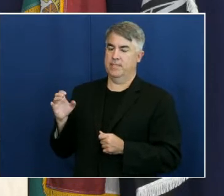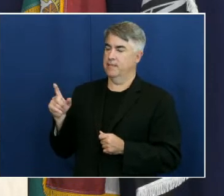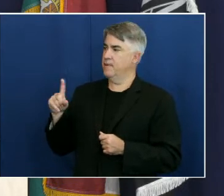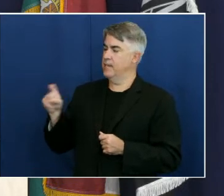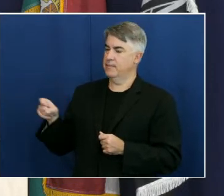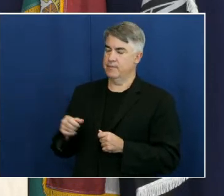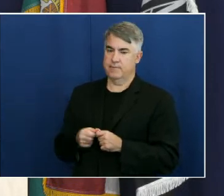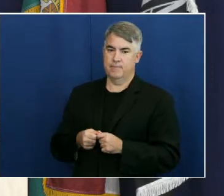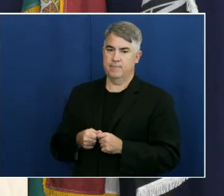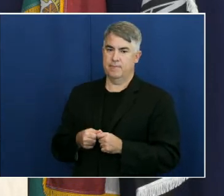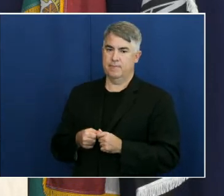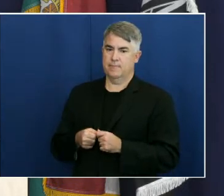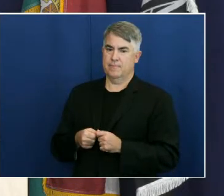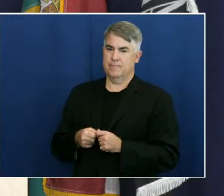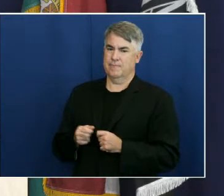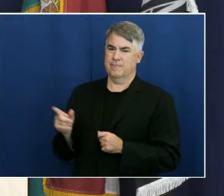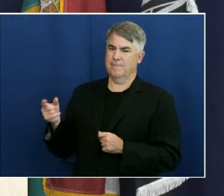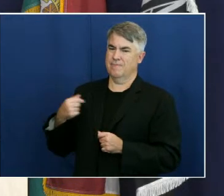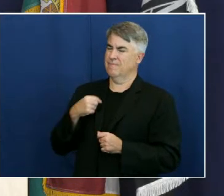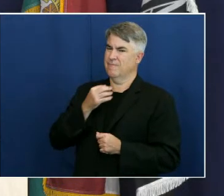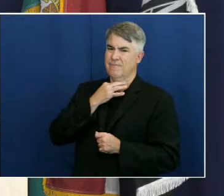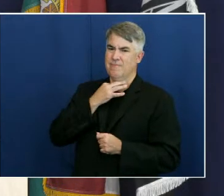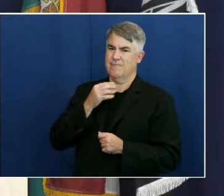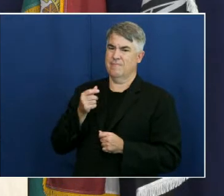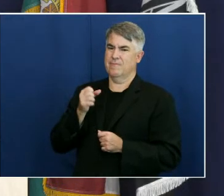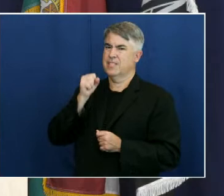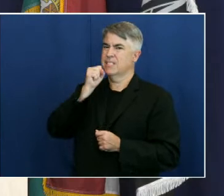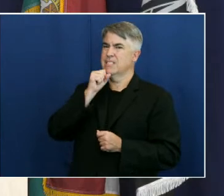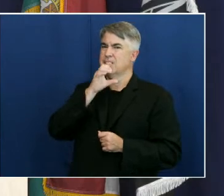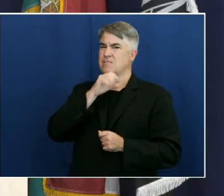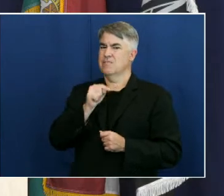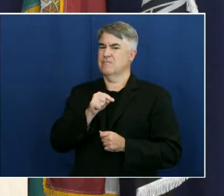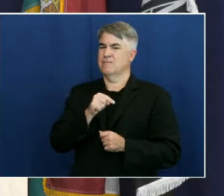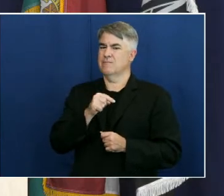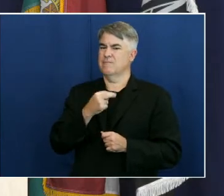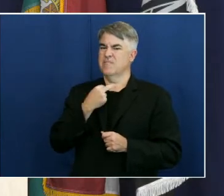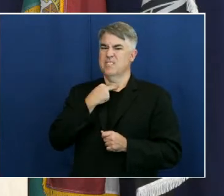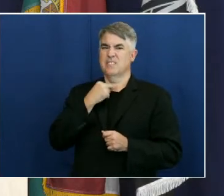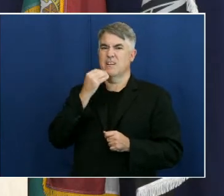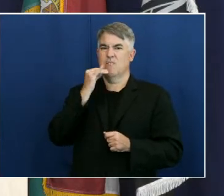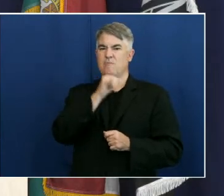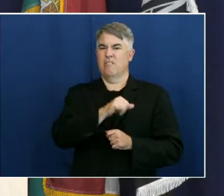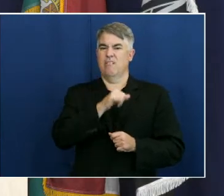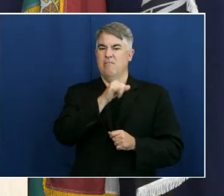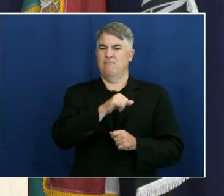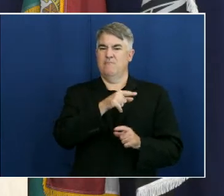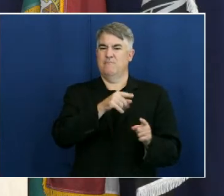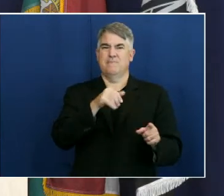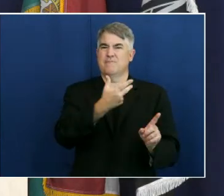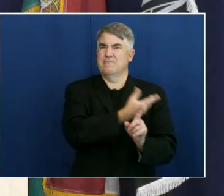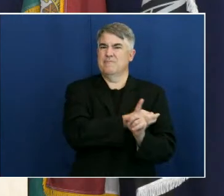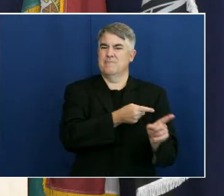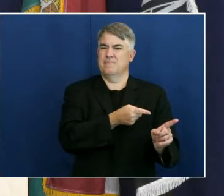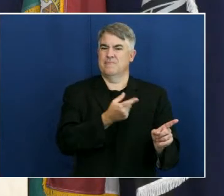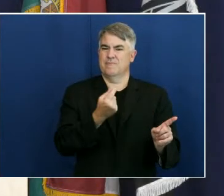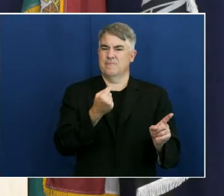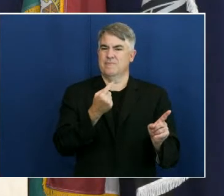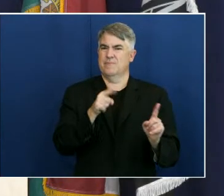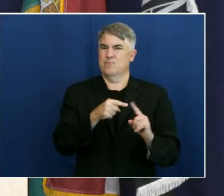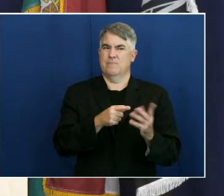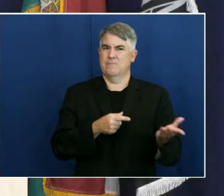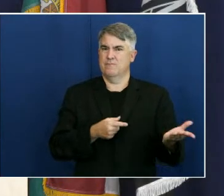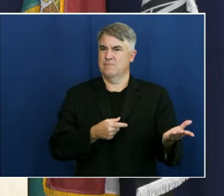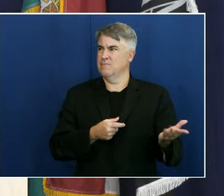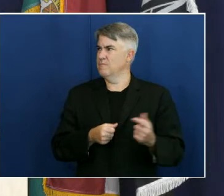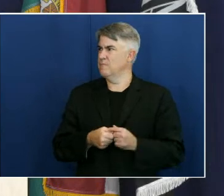vaccinating homebound citizens? Please provide an update on the number of people on the wait list and timelines for giving them the vaccine. Yeah, thank you, Mario.